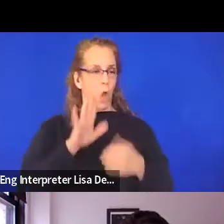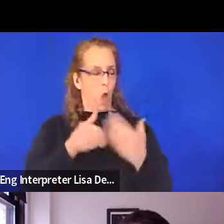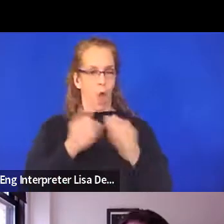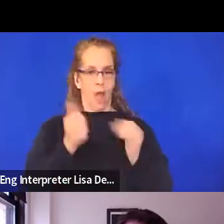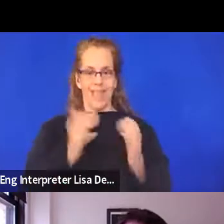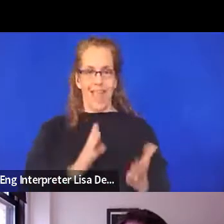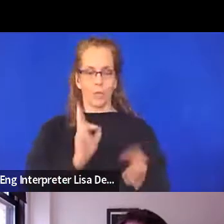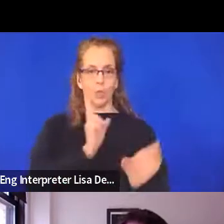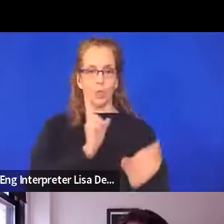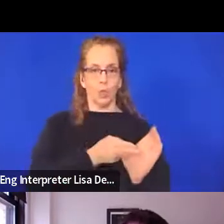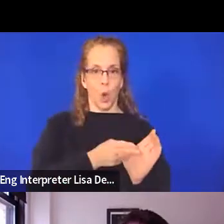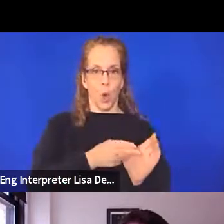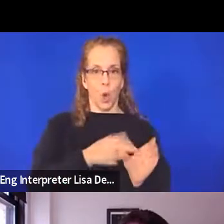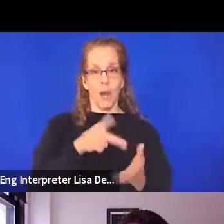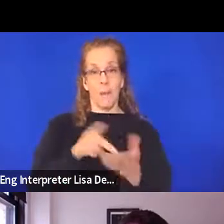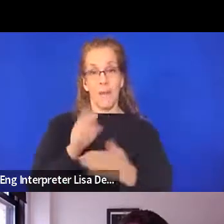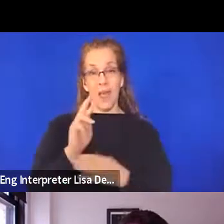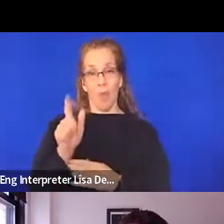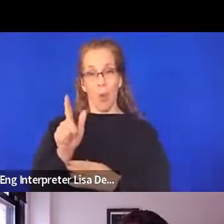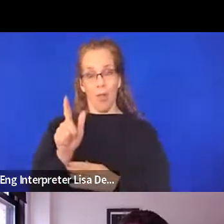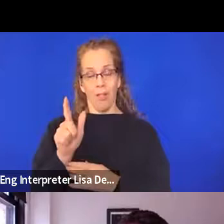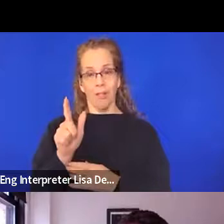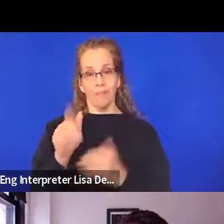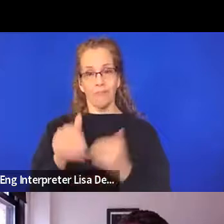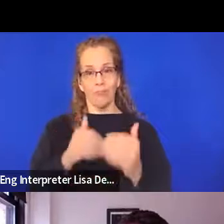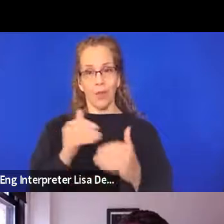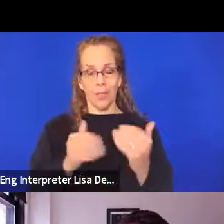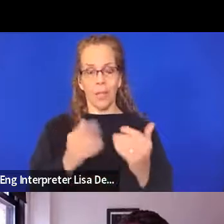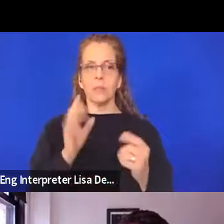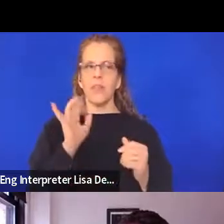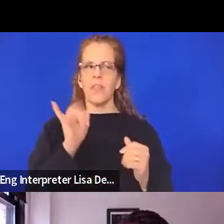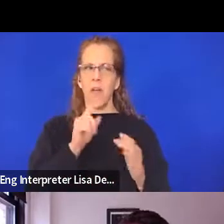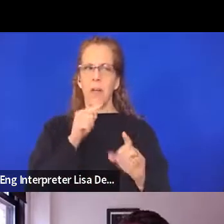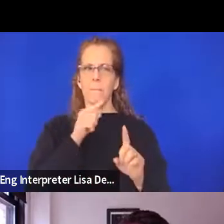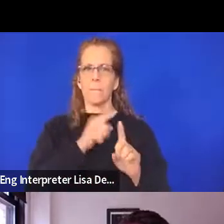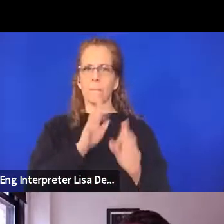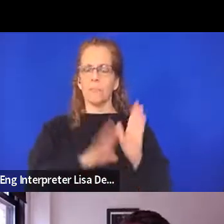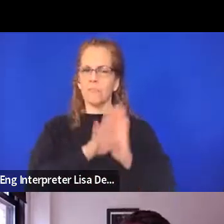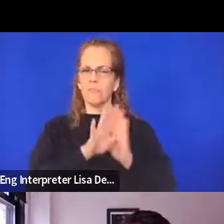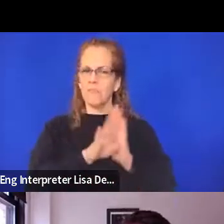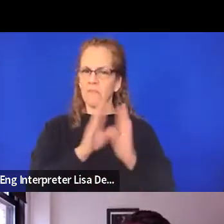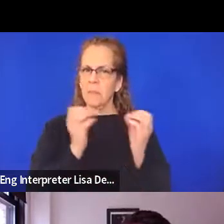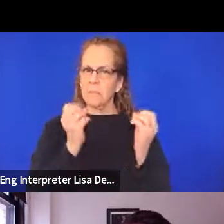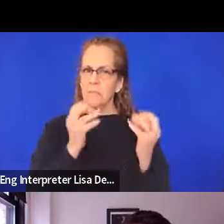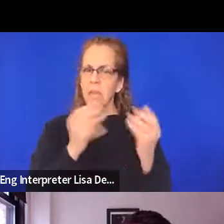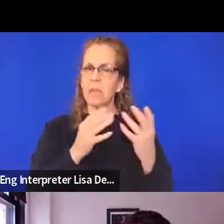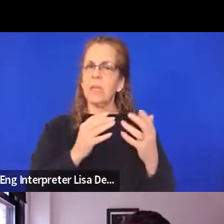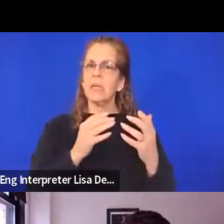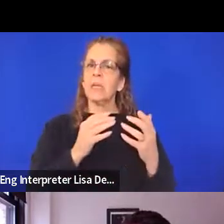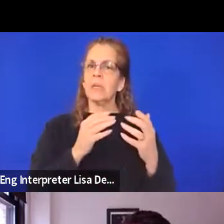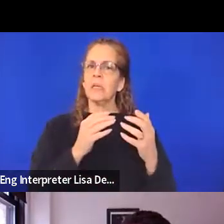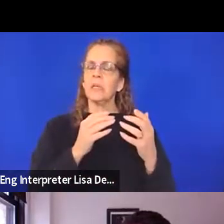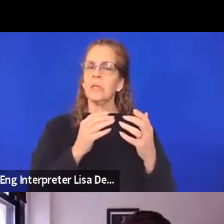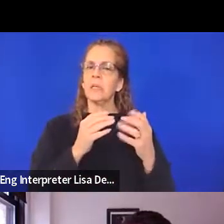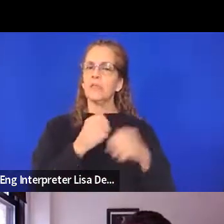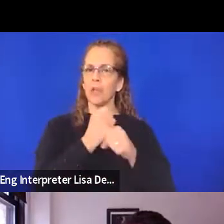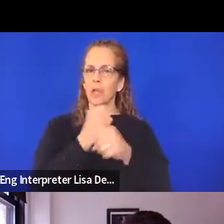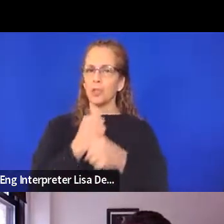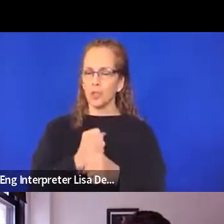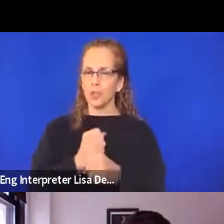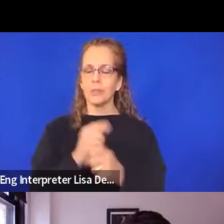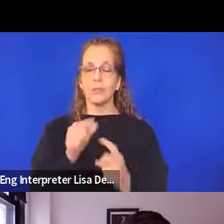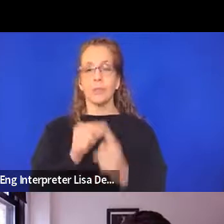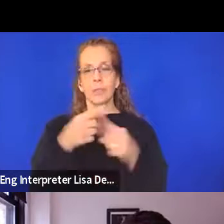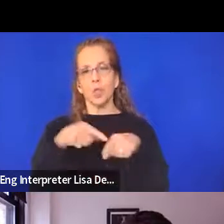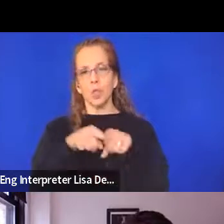And part of it was also that we had developed enough productions at that point that we realized we could sustain a few seasons, especially like during the